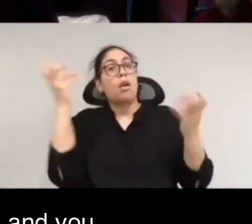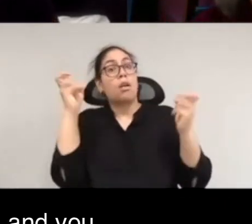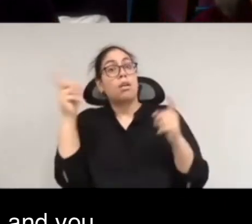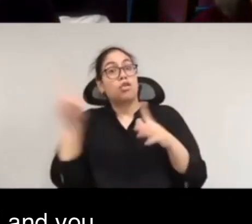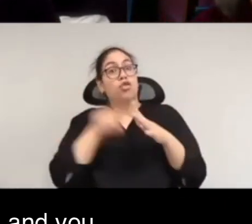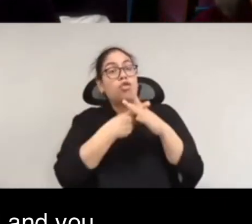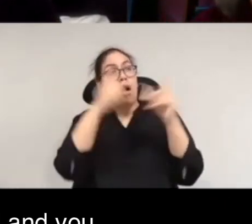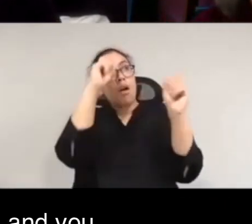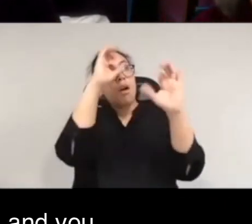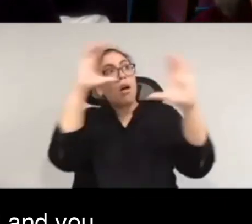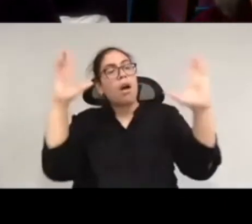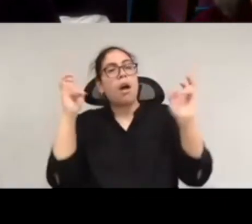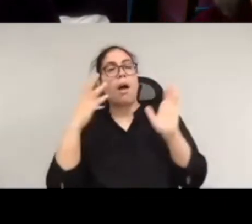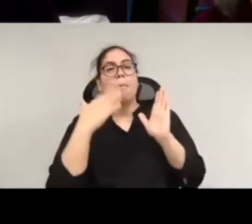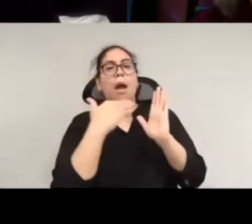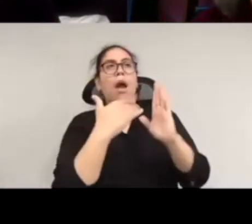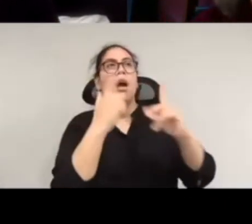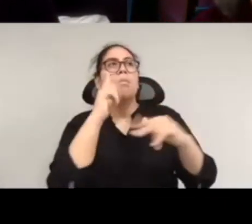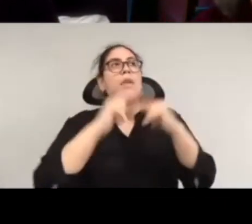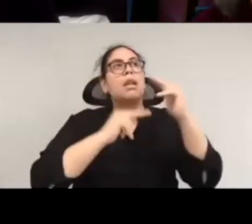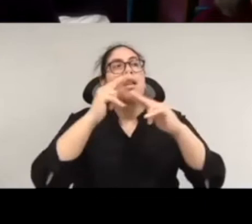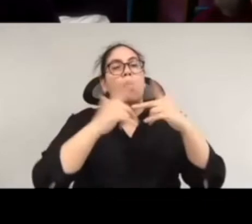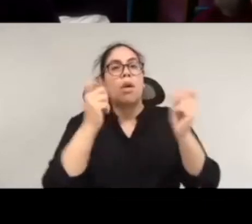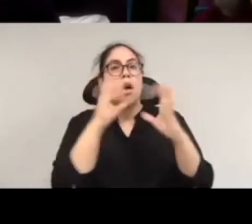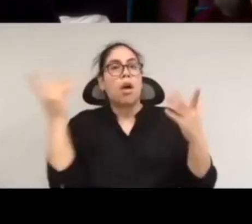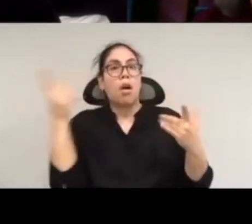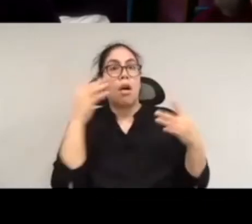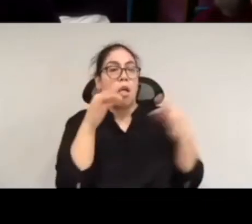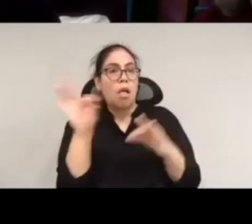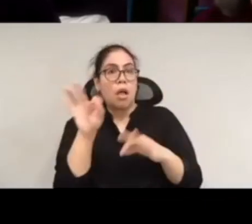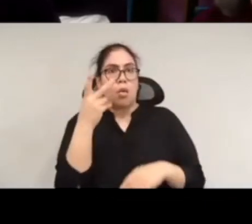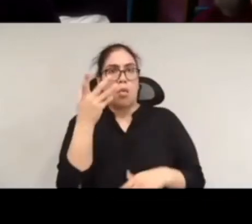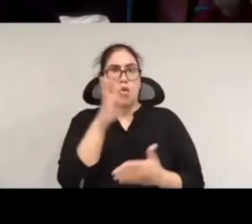and you don't want them distracted by who you are and what you look like. So if